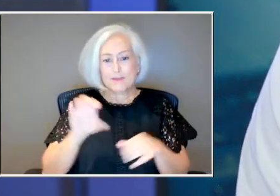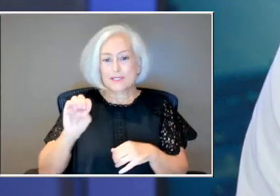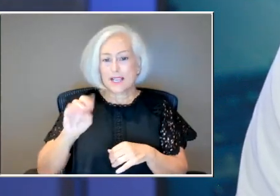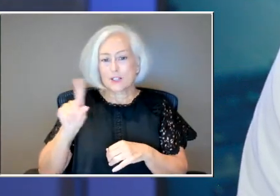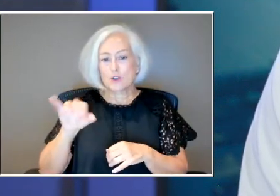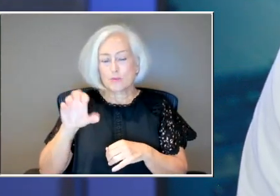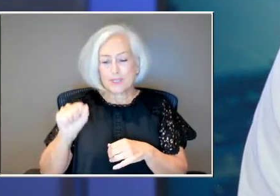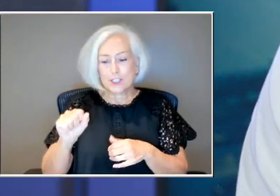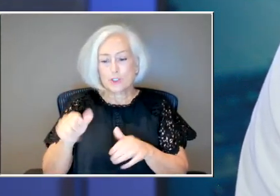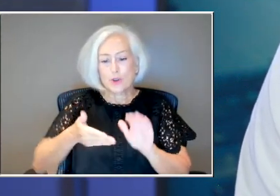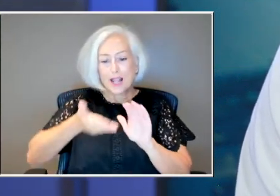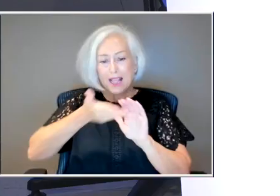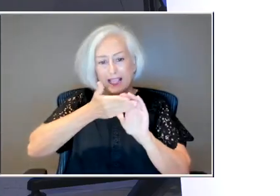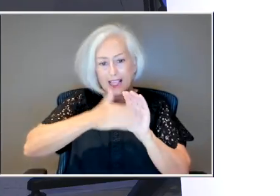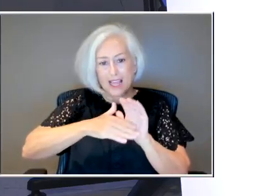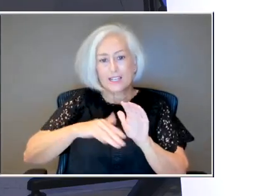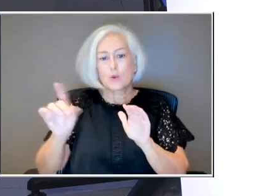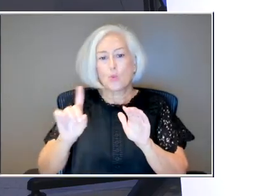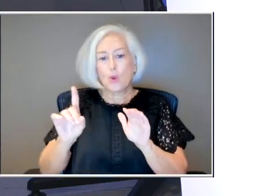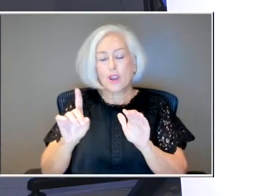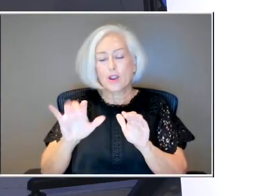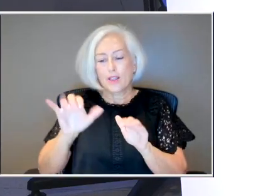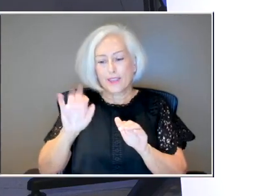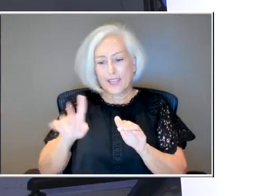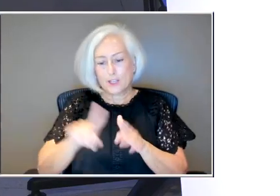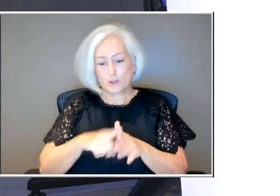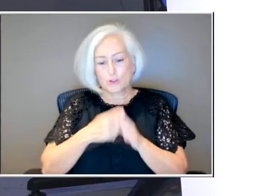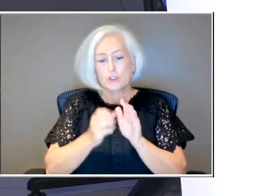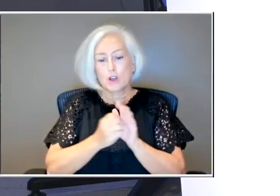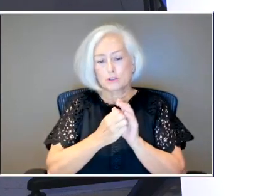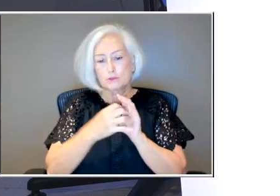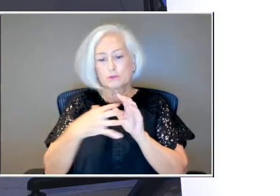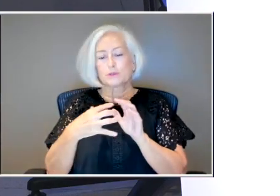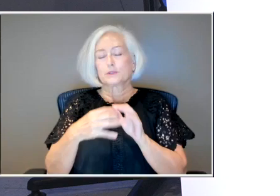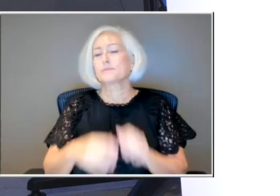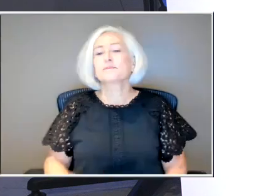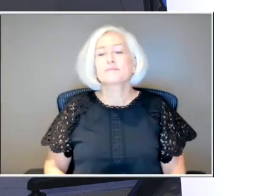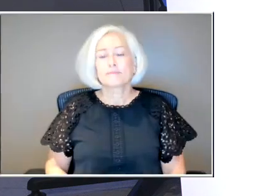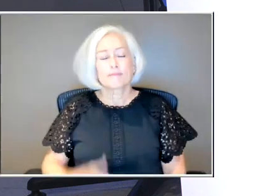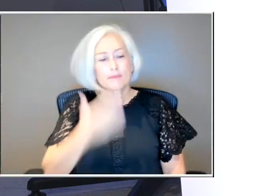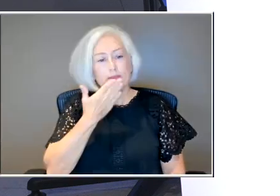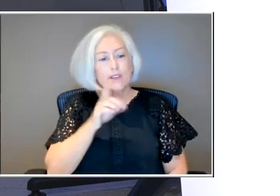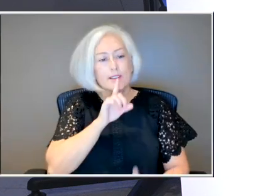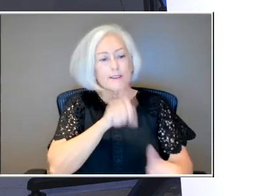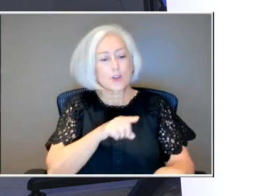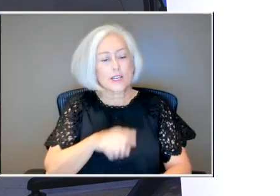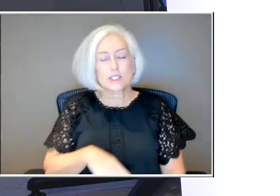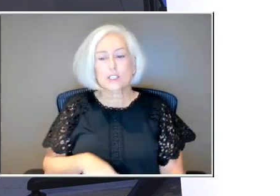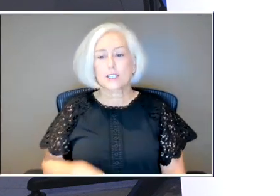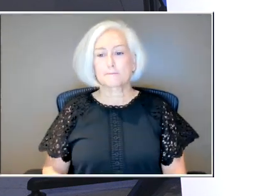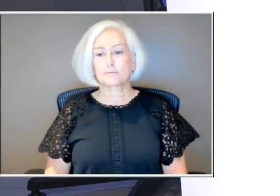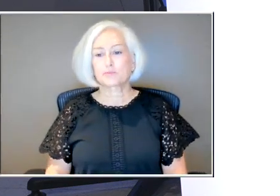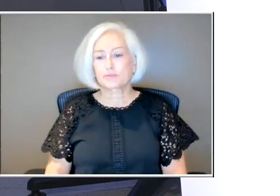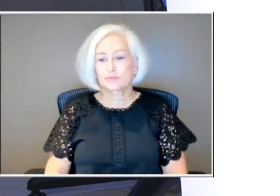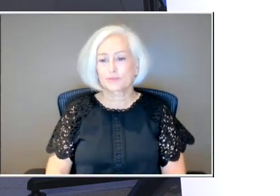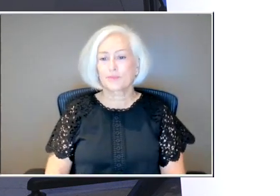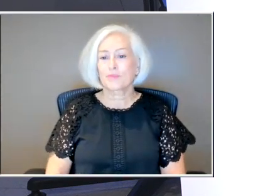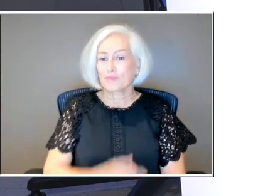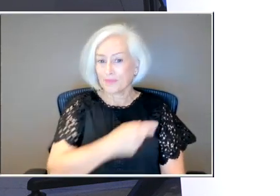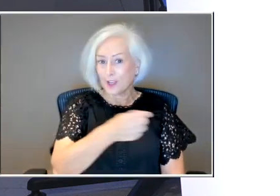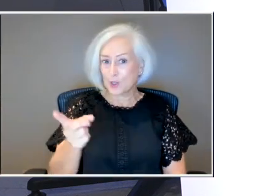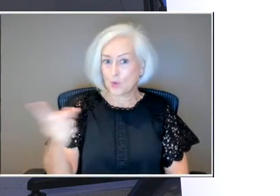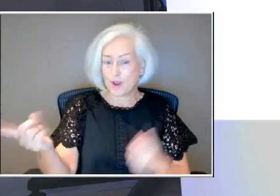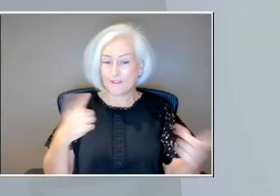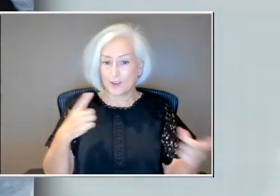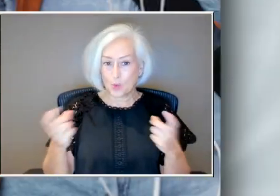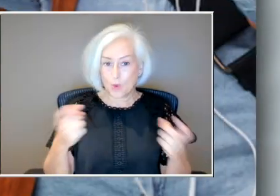those cancers arise from. Got it. Okay, thank you for answering that. I have more questions. If you have questions, you can use the chat on YouTube or